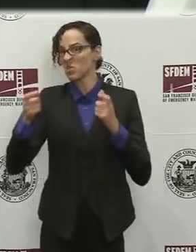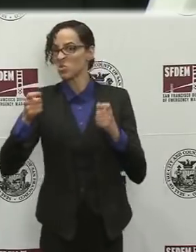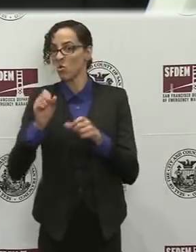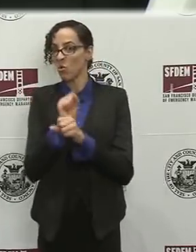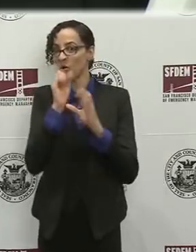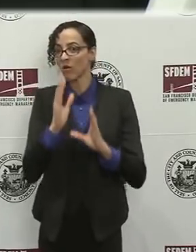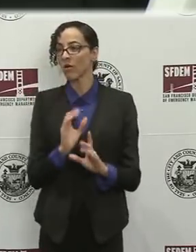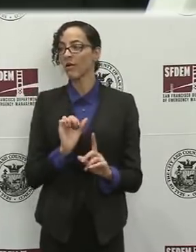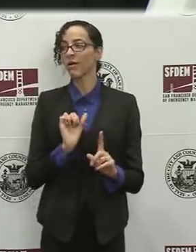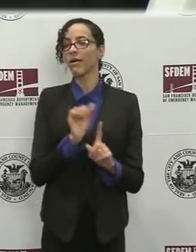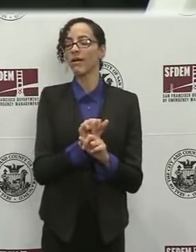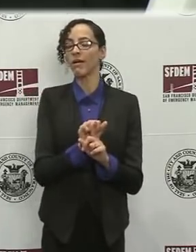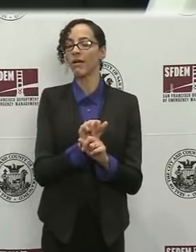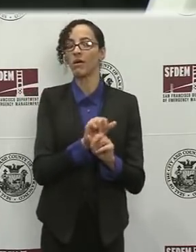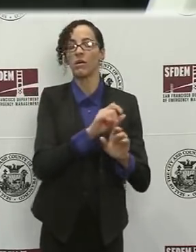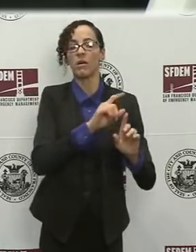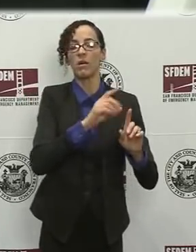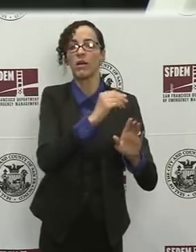people are issuing masks.